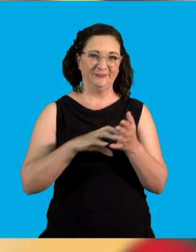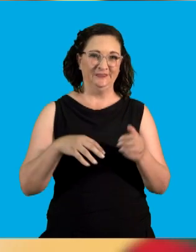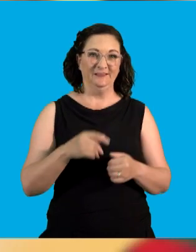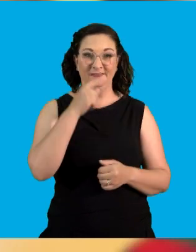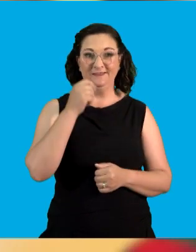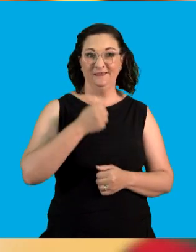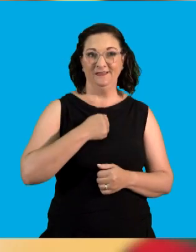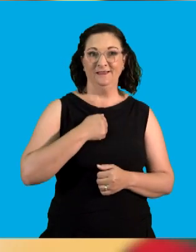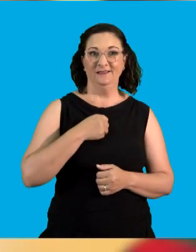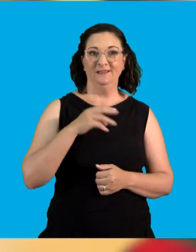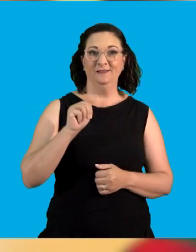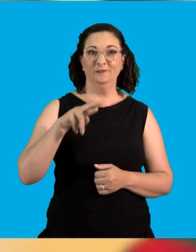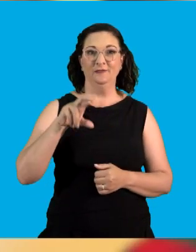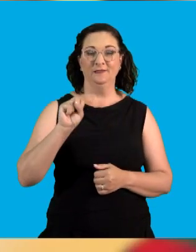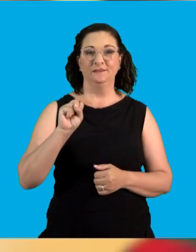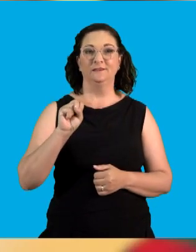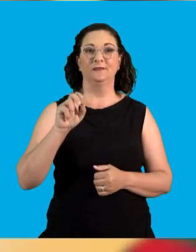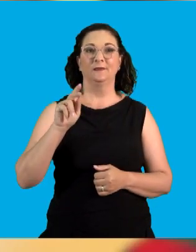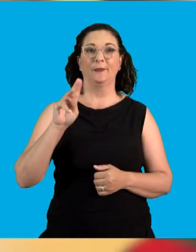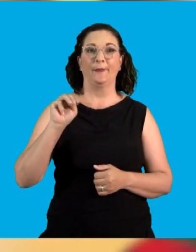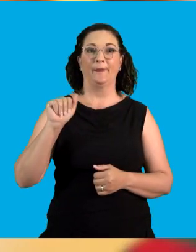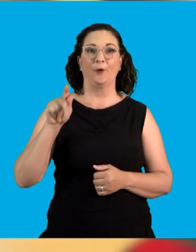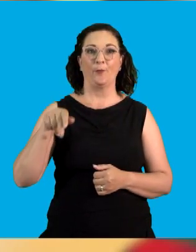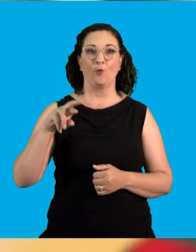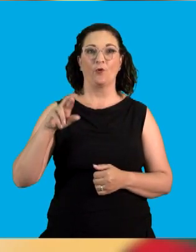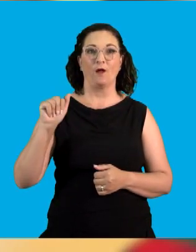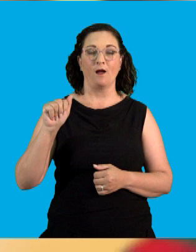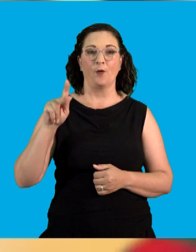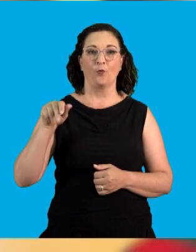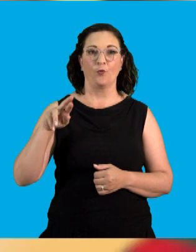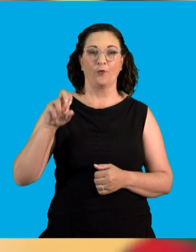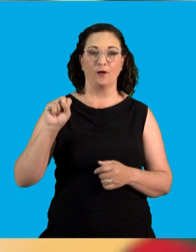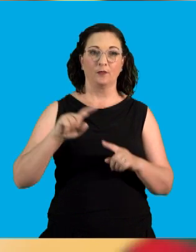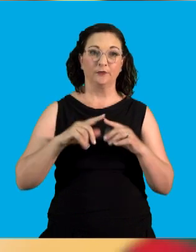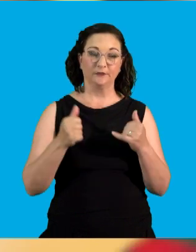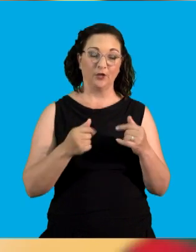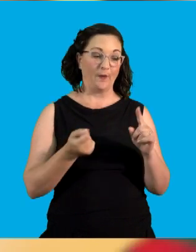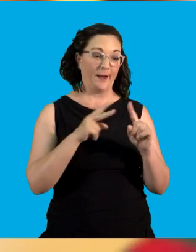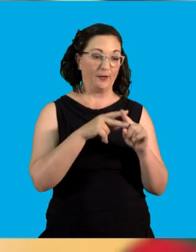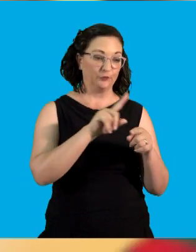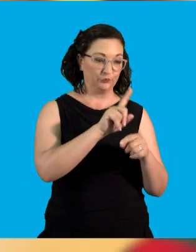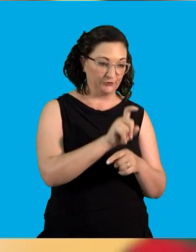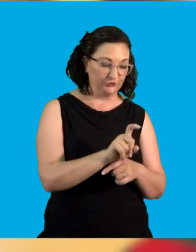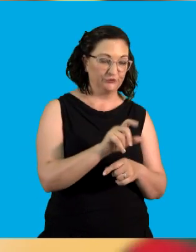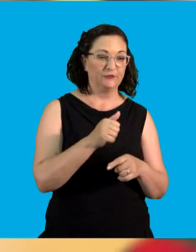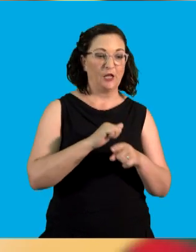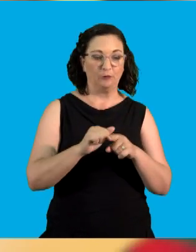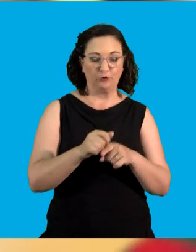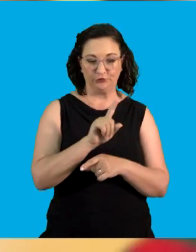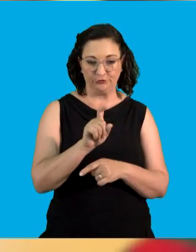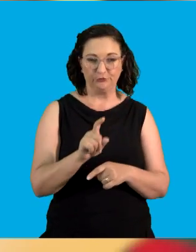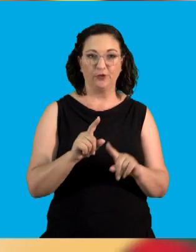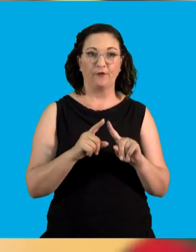Good day, learners. My name is Dimpho Rampora, and today's lesson is on the application questions and the practice